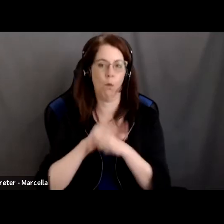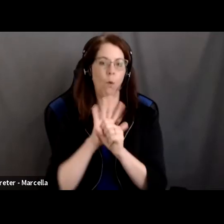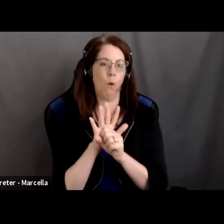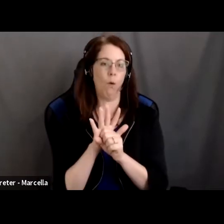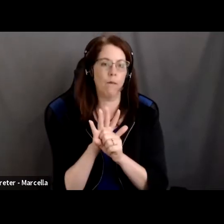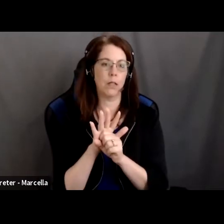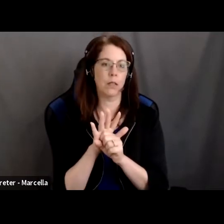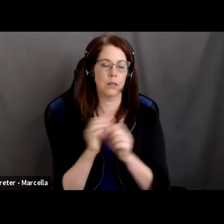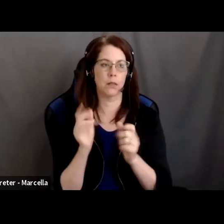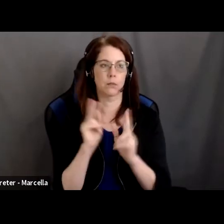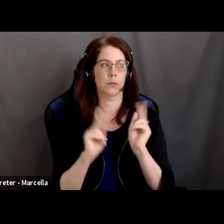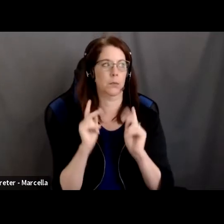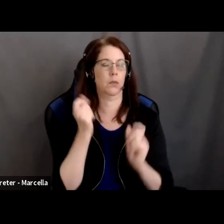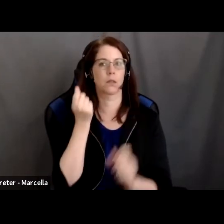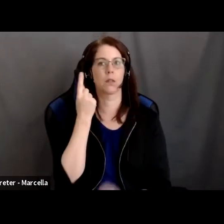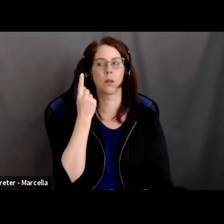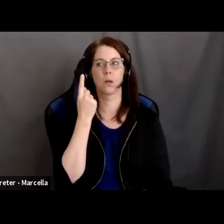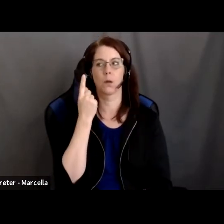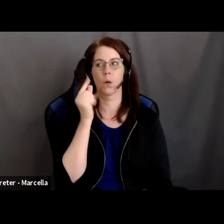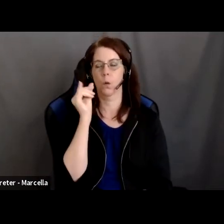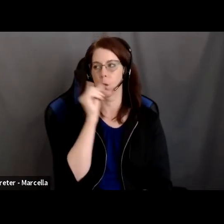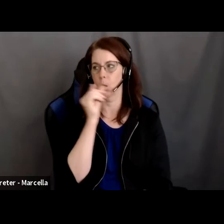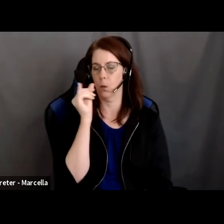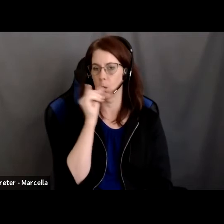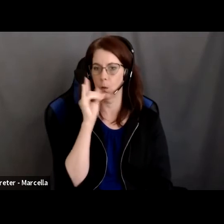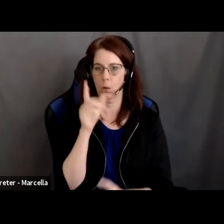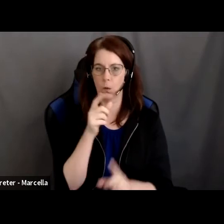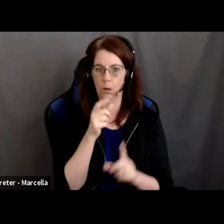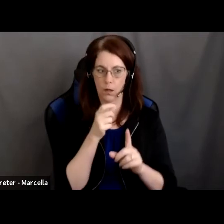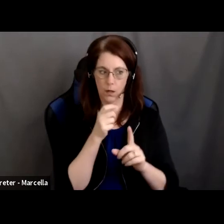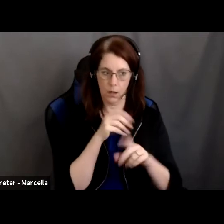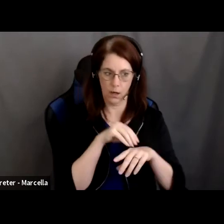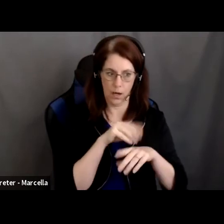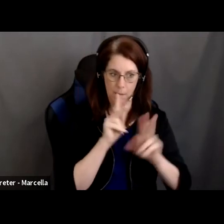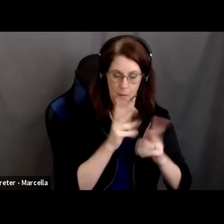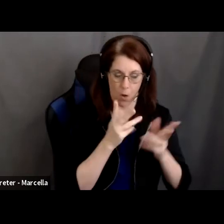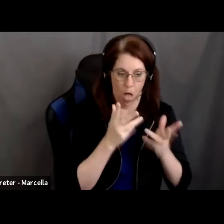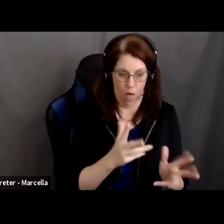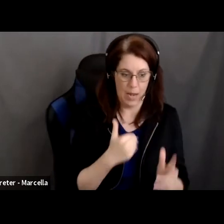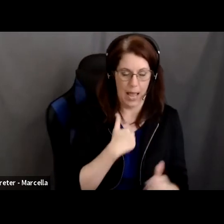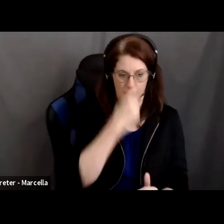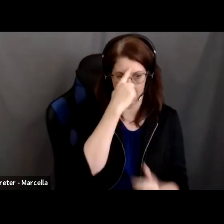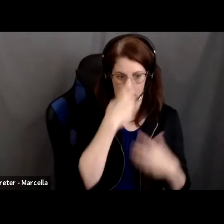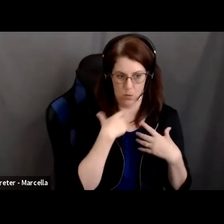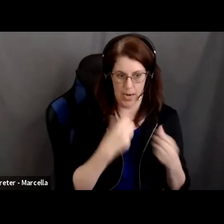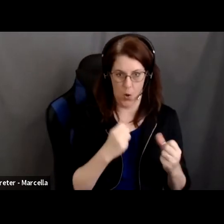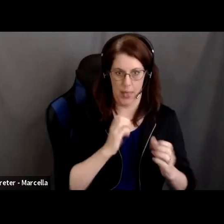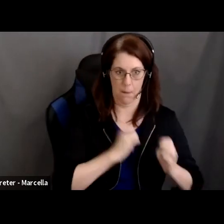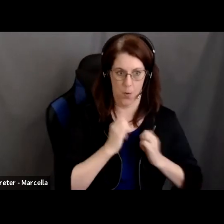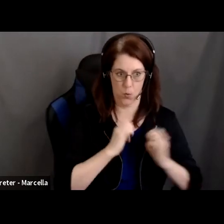have begun to really realize, affects people who already have mental health and emotional issues